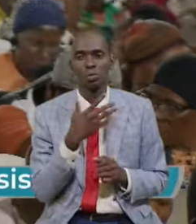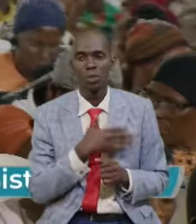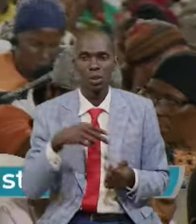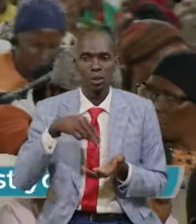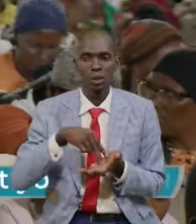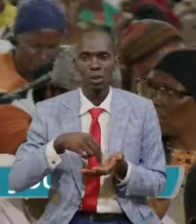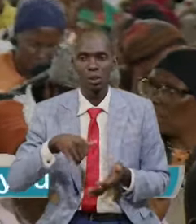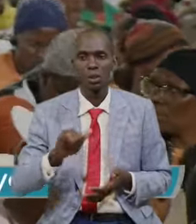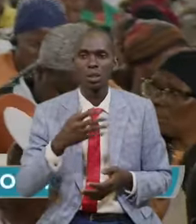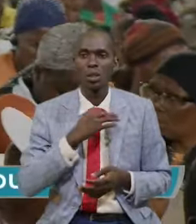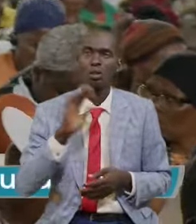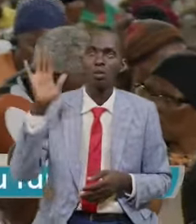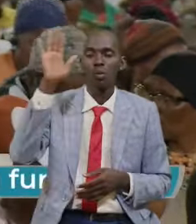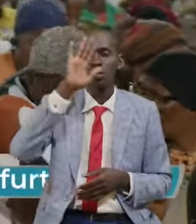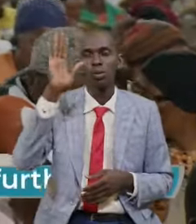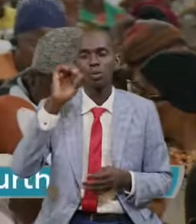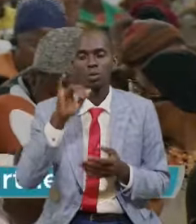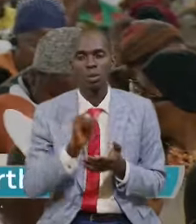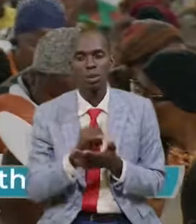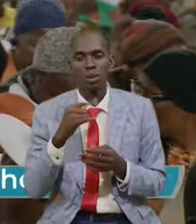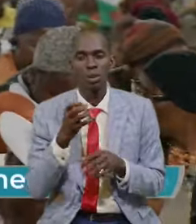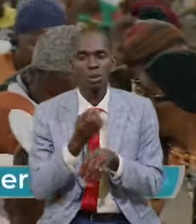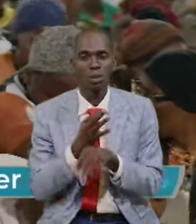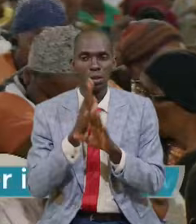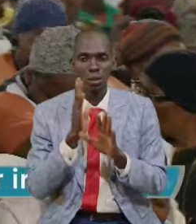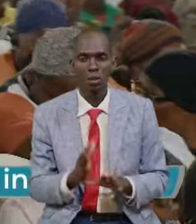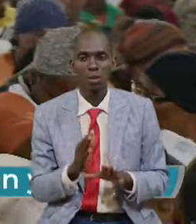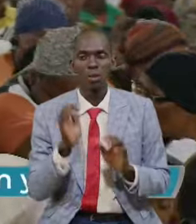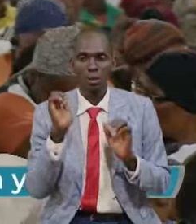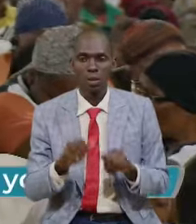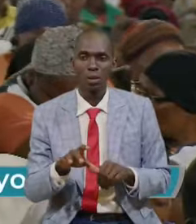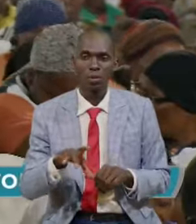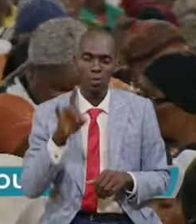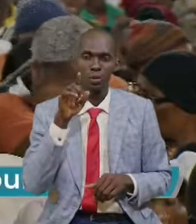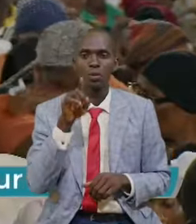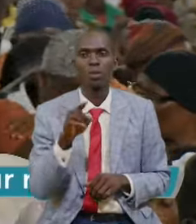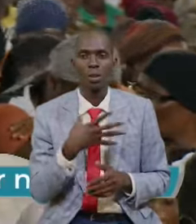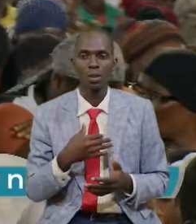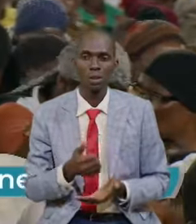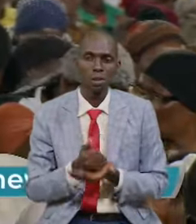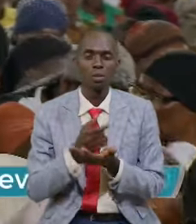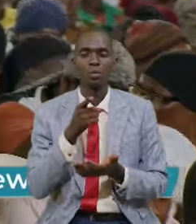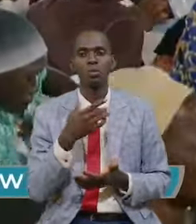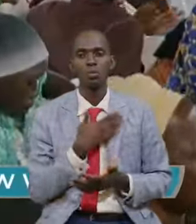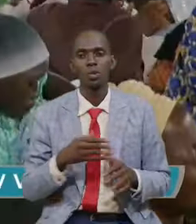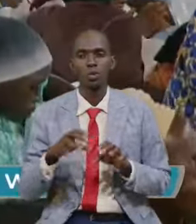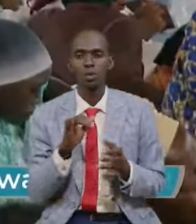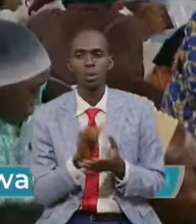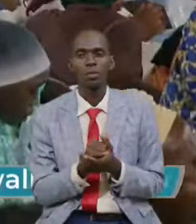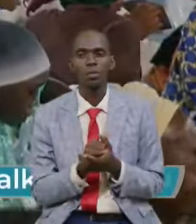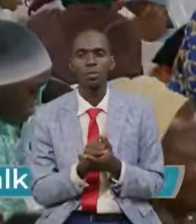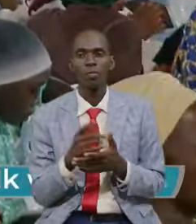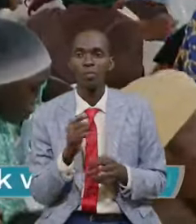so the counselors could locate you and help you. Please do that. The Lord loves